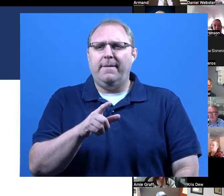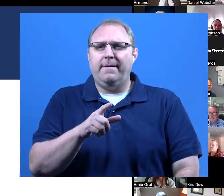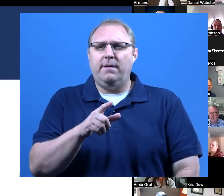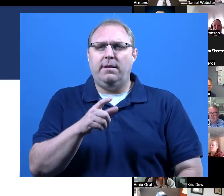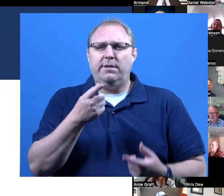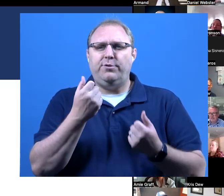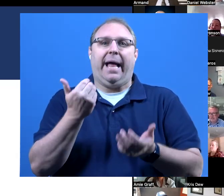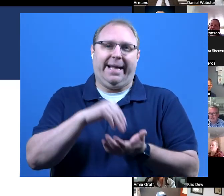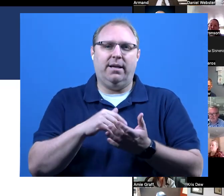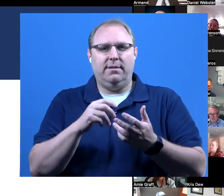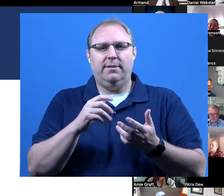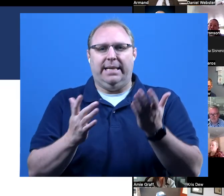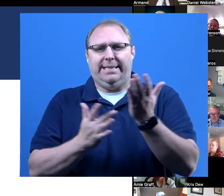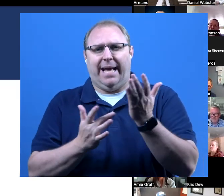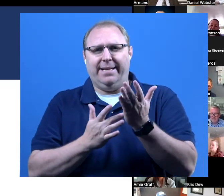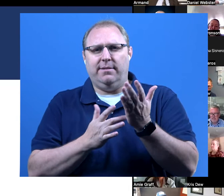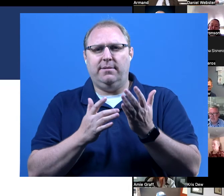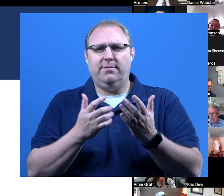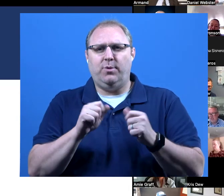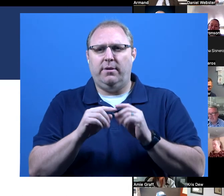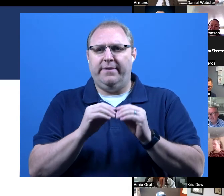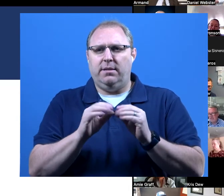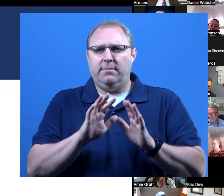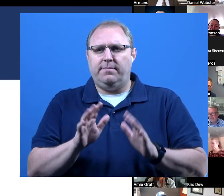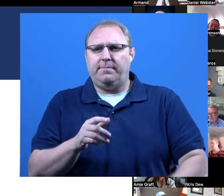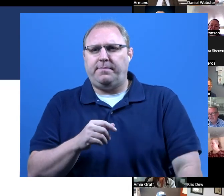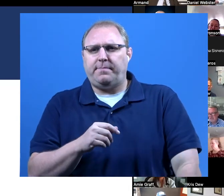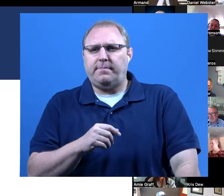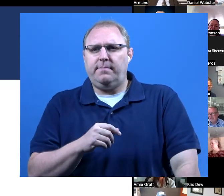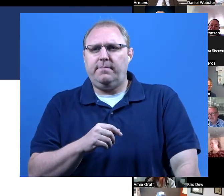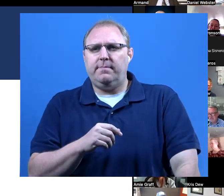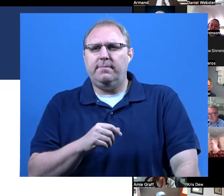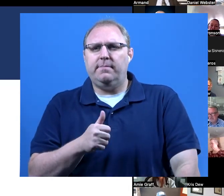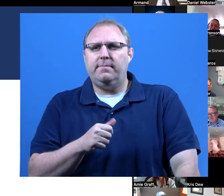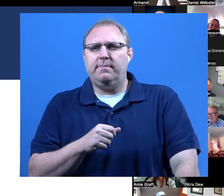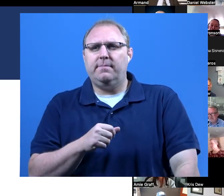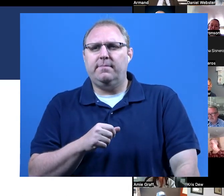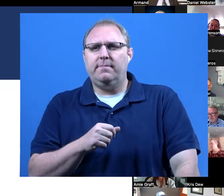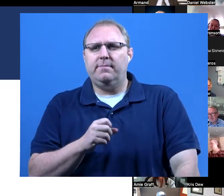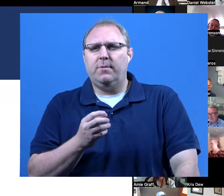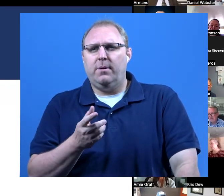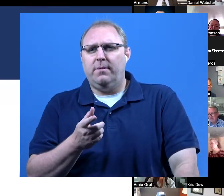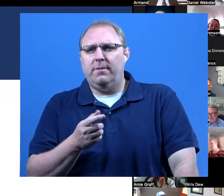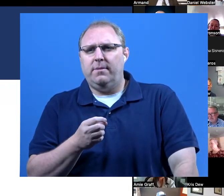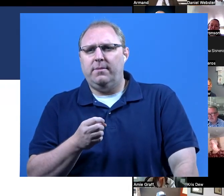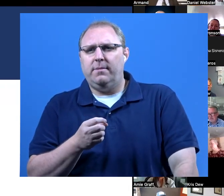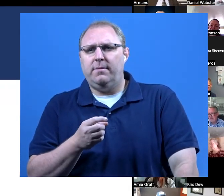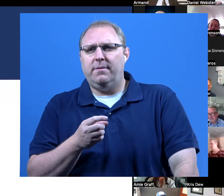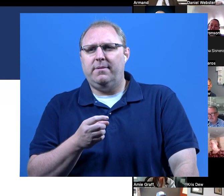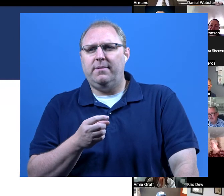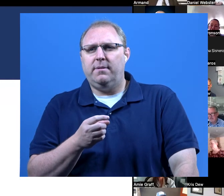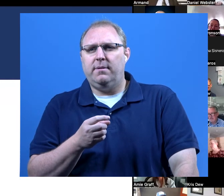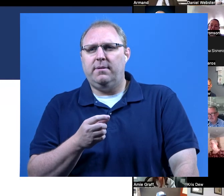thing that we have not been able to do from a drug testing perspective is find a